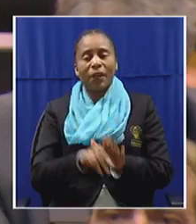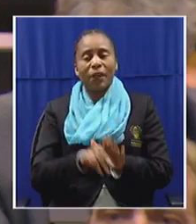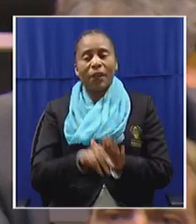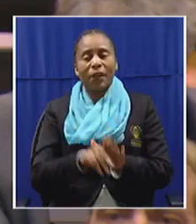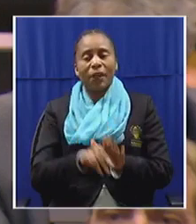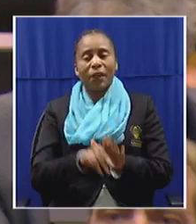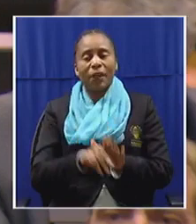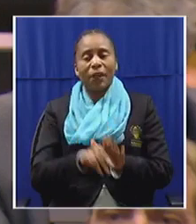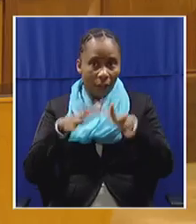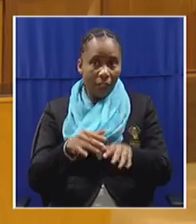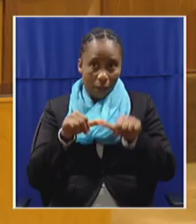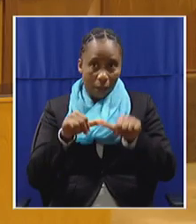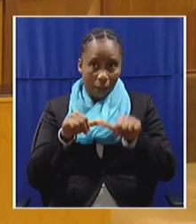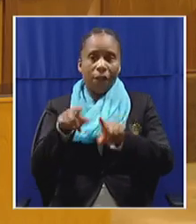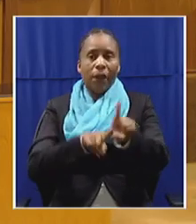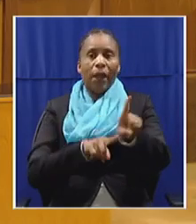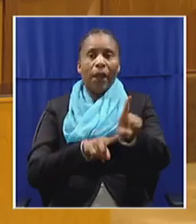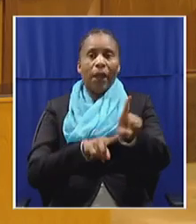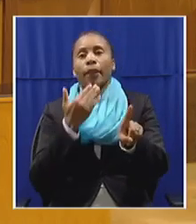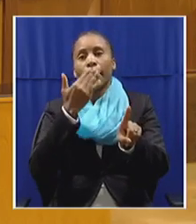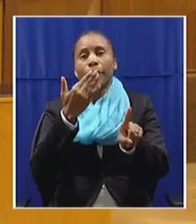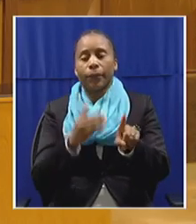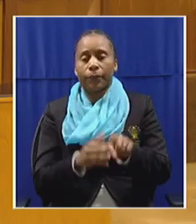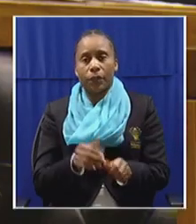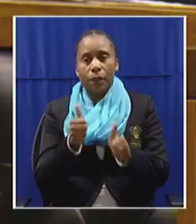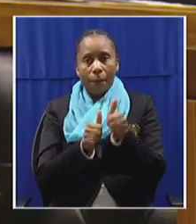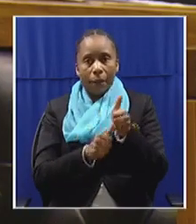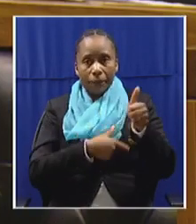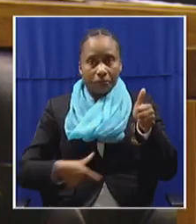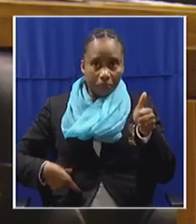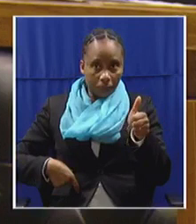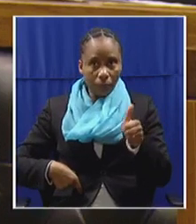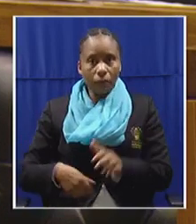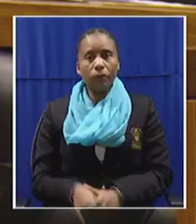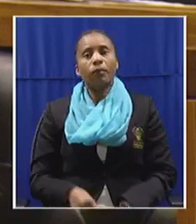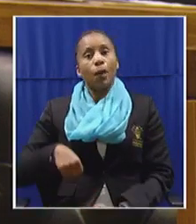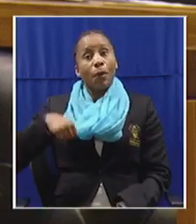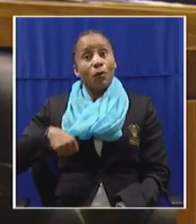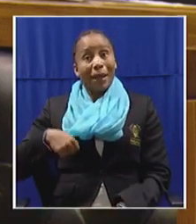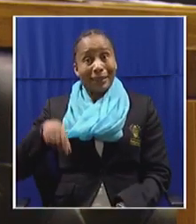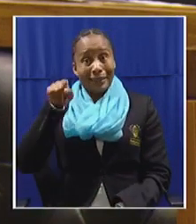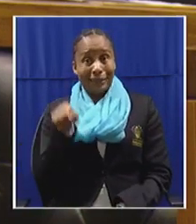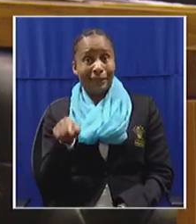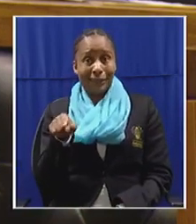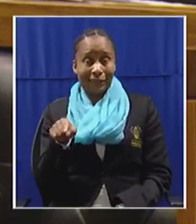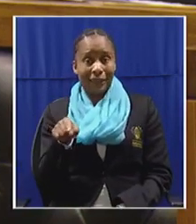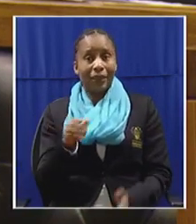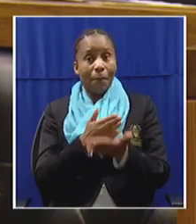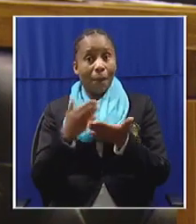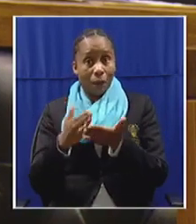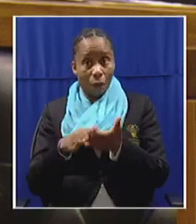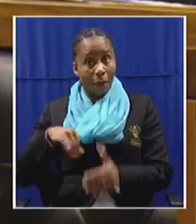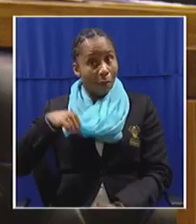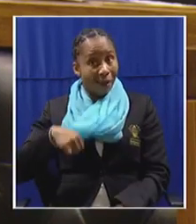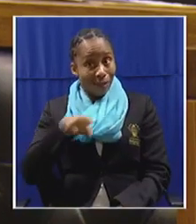Thank you. Deputy President. Well, the municipality under question is part of those municipalities that have